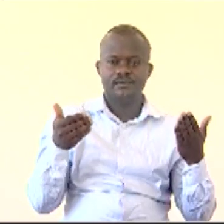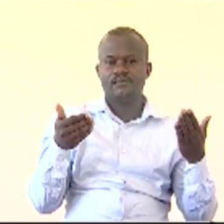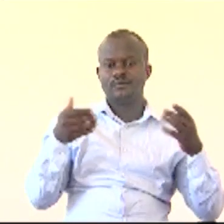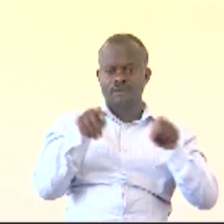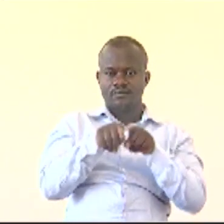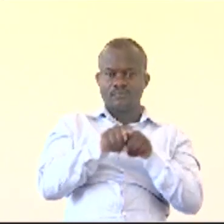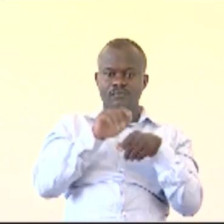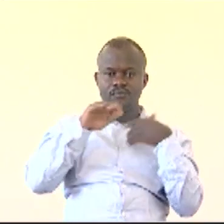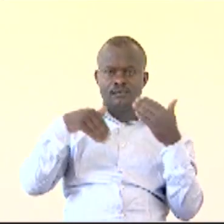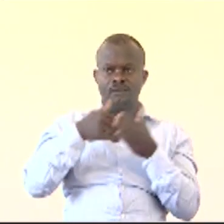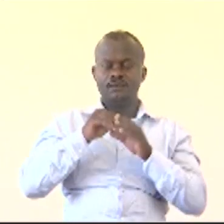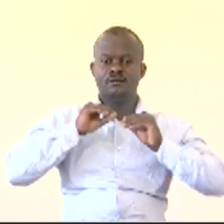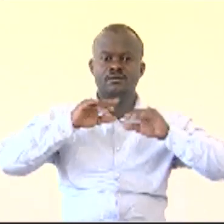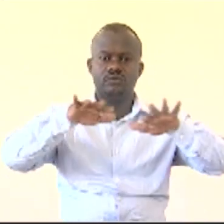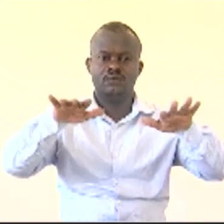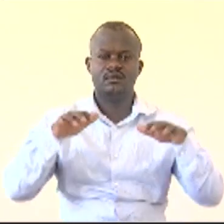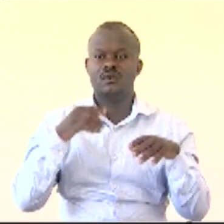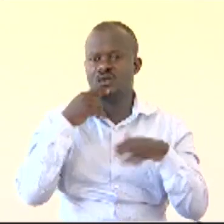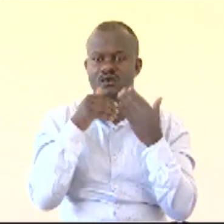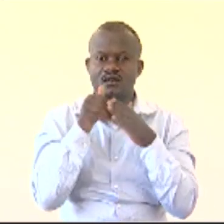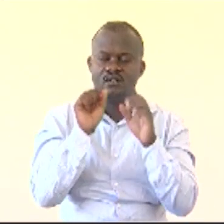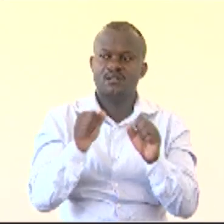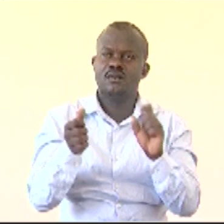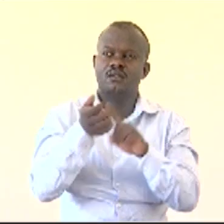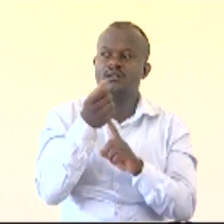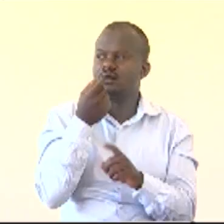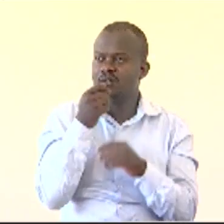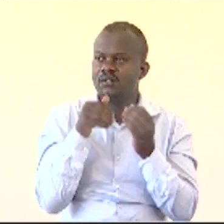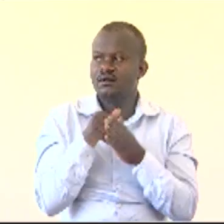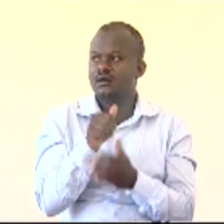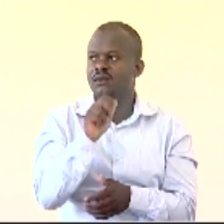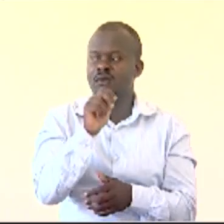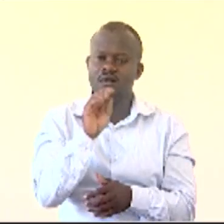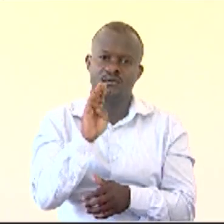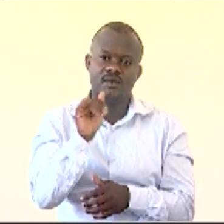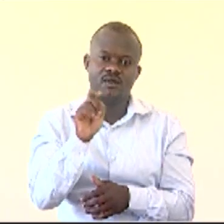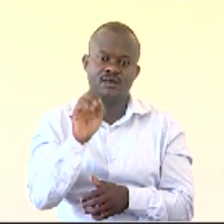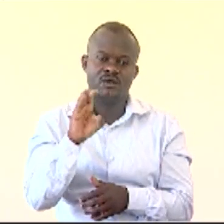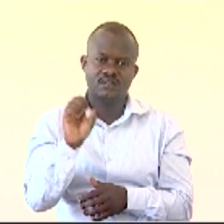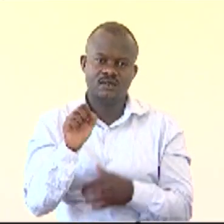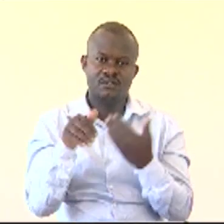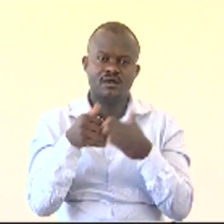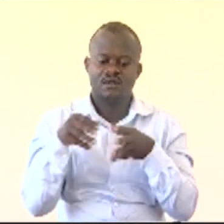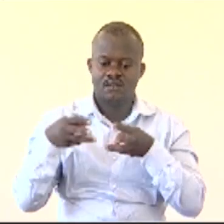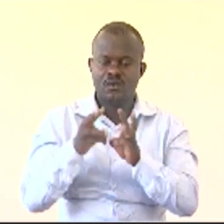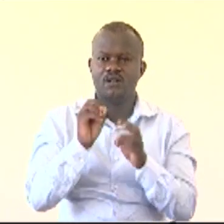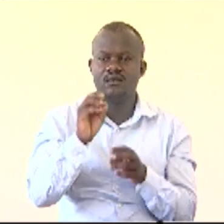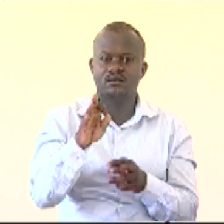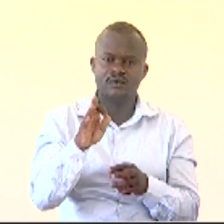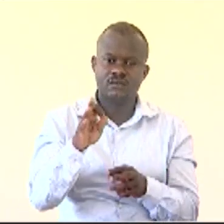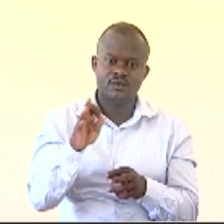widespread, in other words. So you can take the antibiotics, which could be a way of.